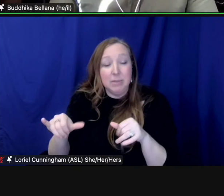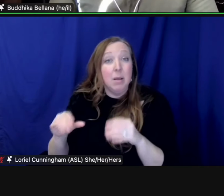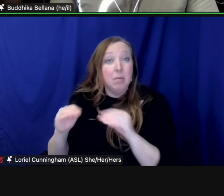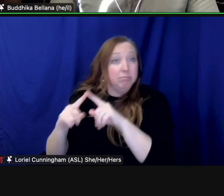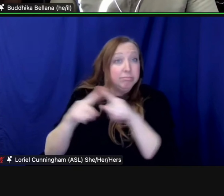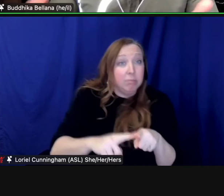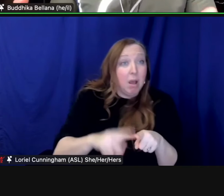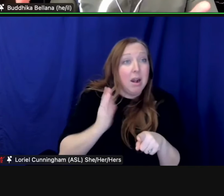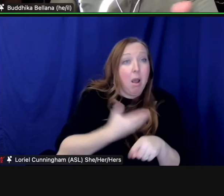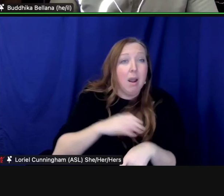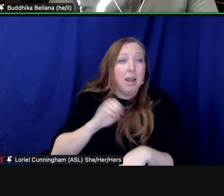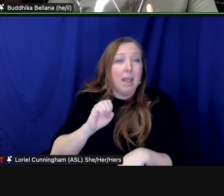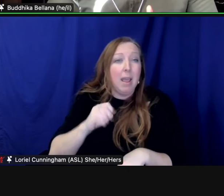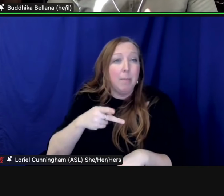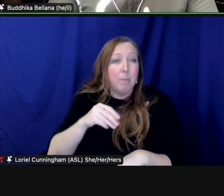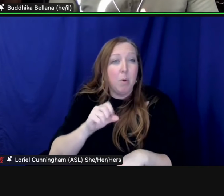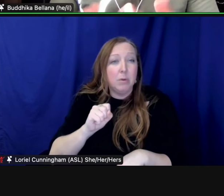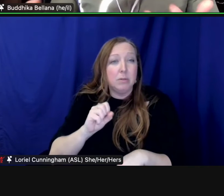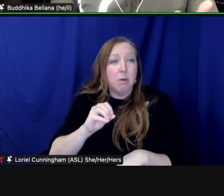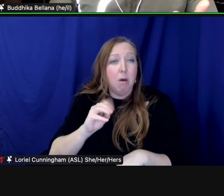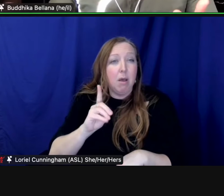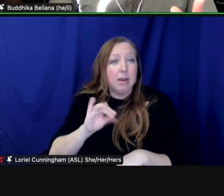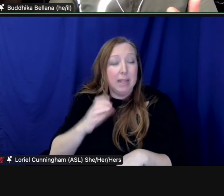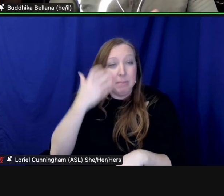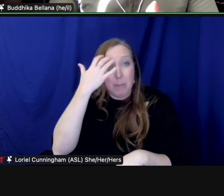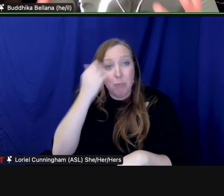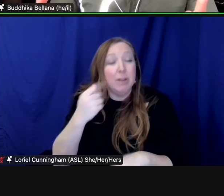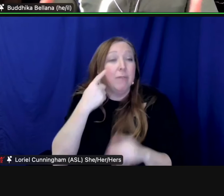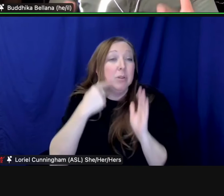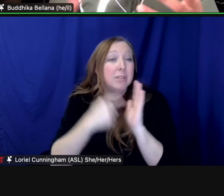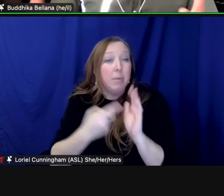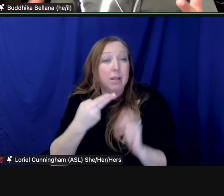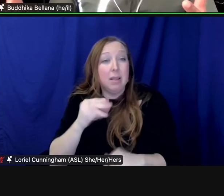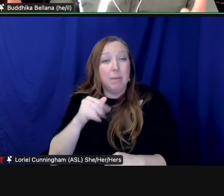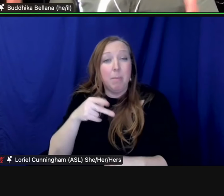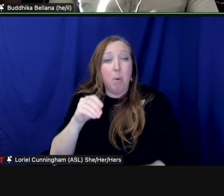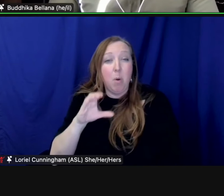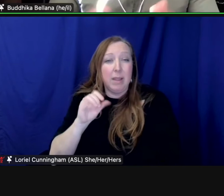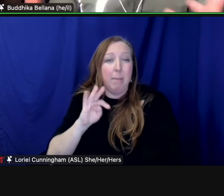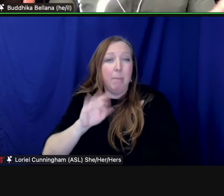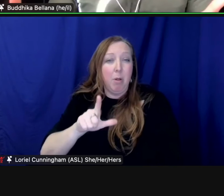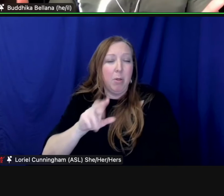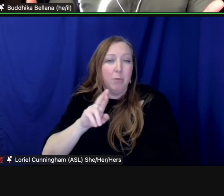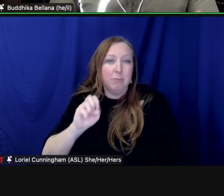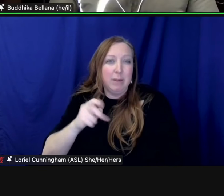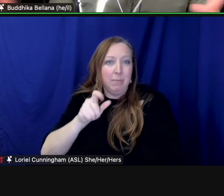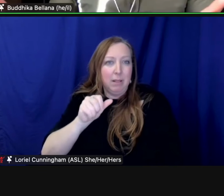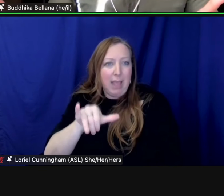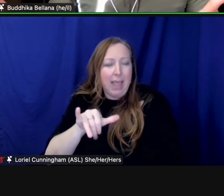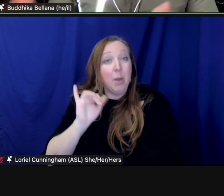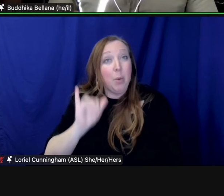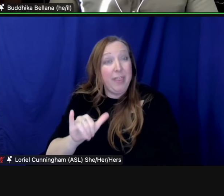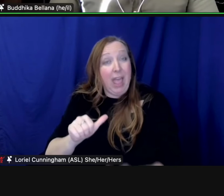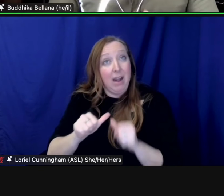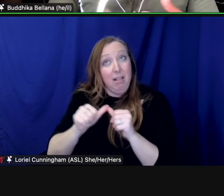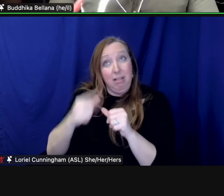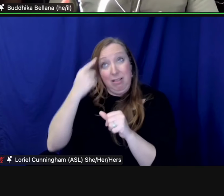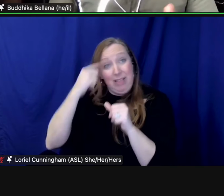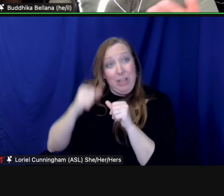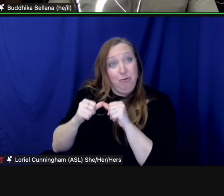like the hippocampus, maybe via some mechanisms like hippocampal replay? And this lingering might be the subjective correlate